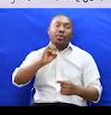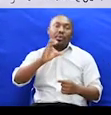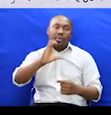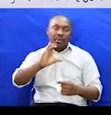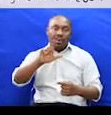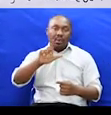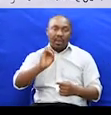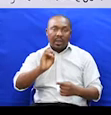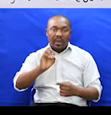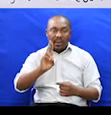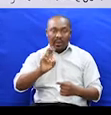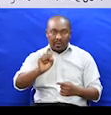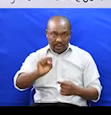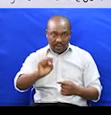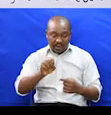which